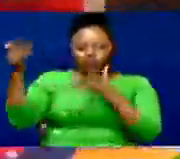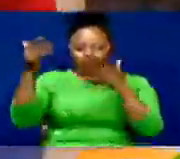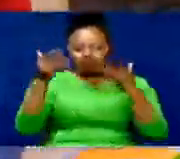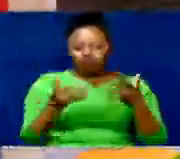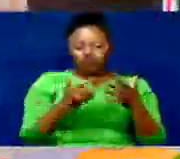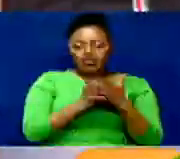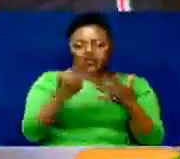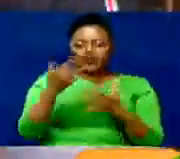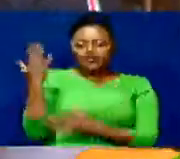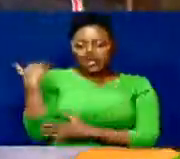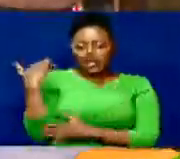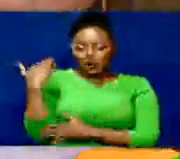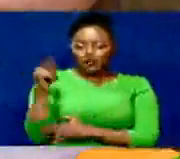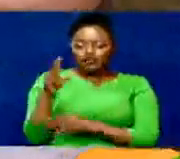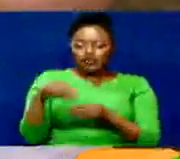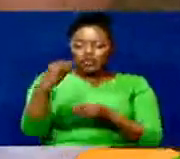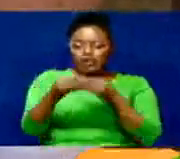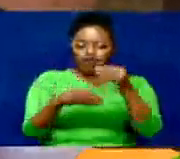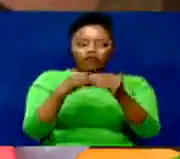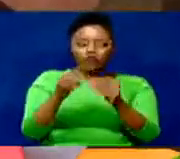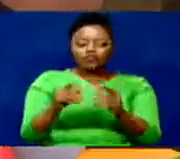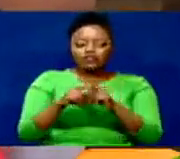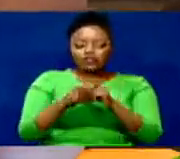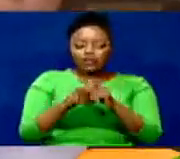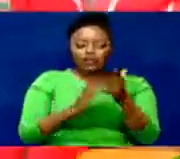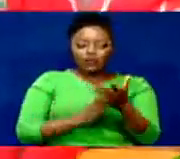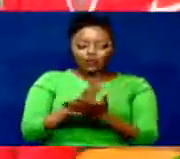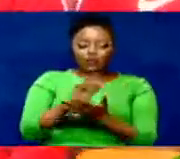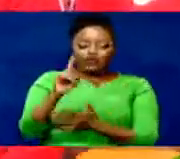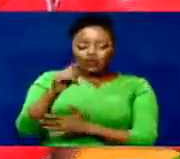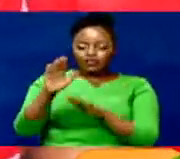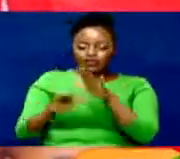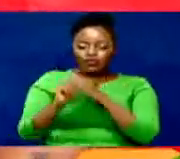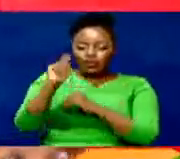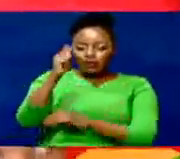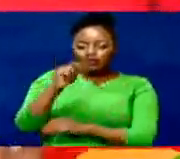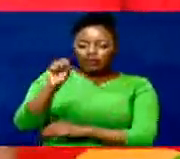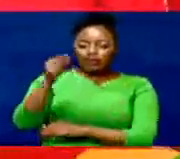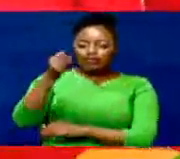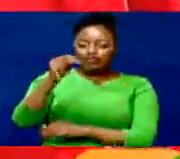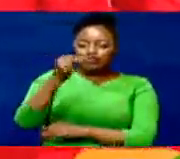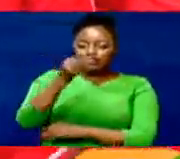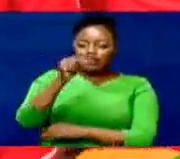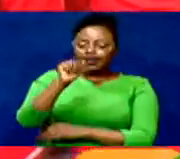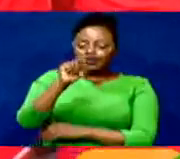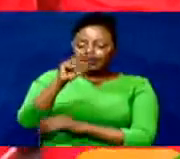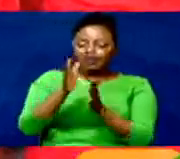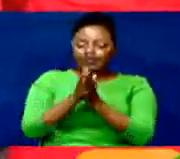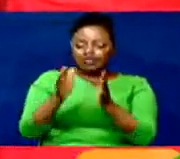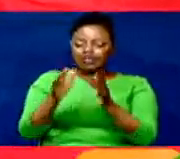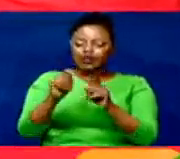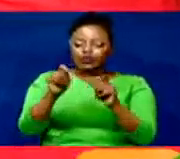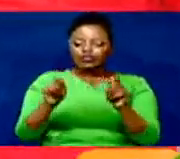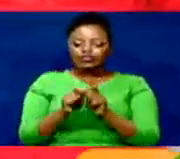almost 3 weeks ago. The distribution exercise was presided over by the first vice president Shadrach Maluki and the general team manager,